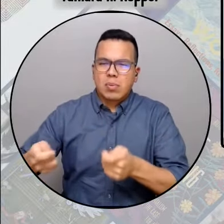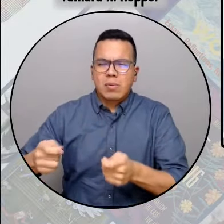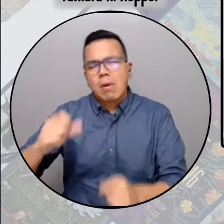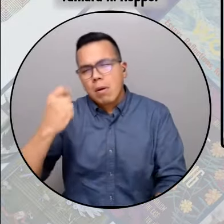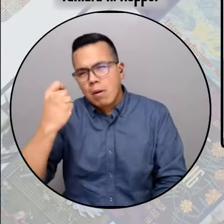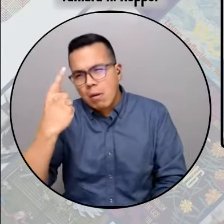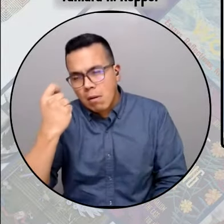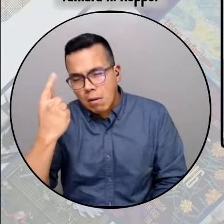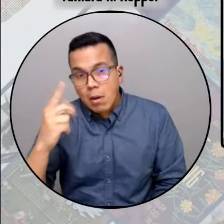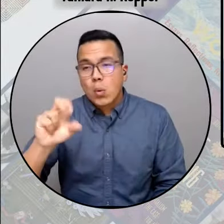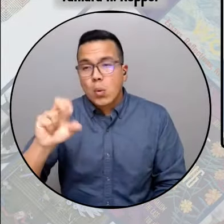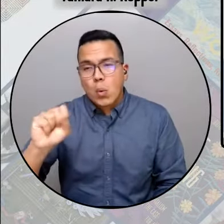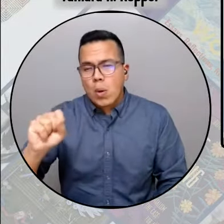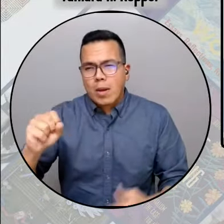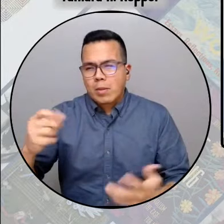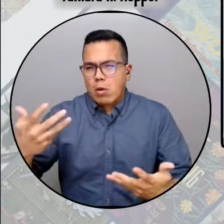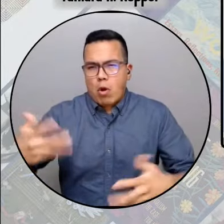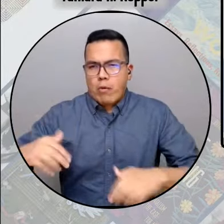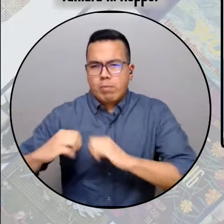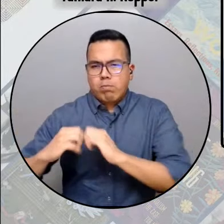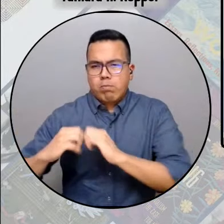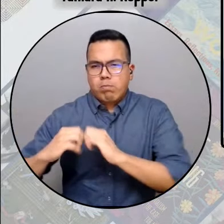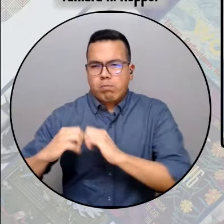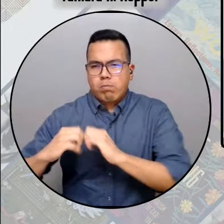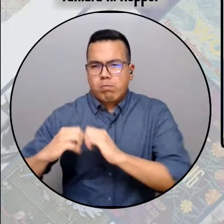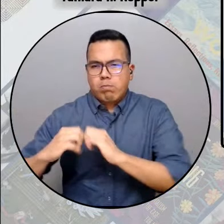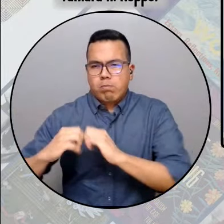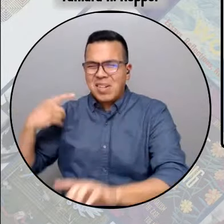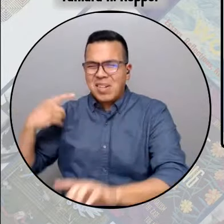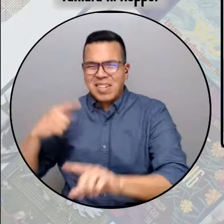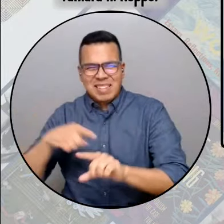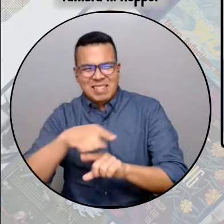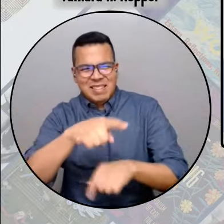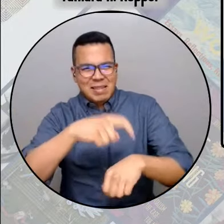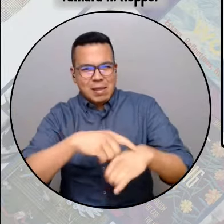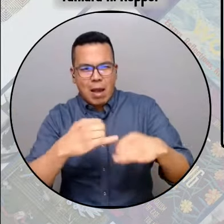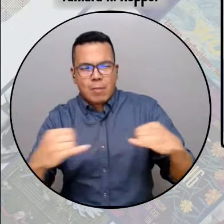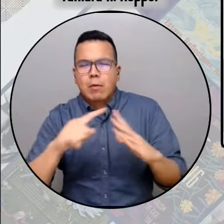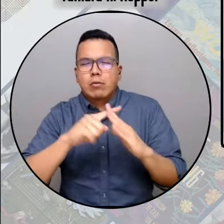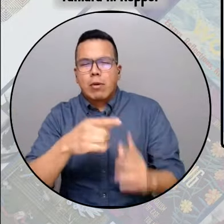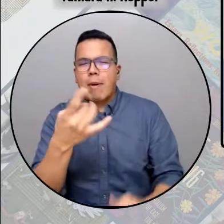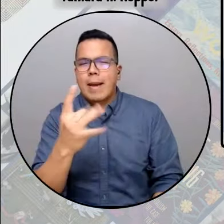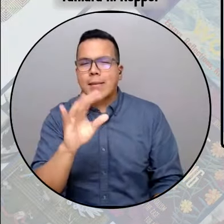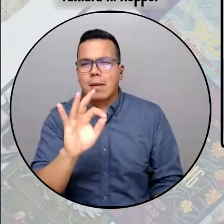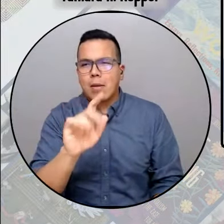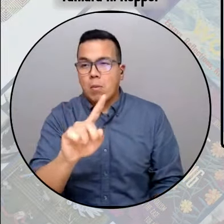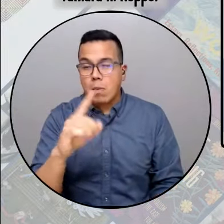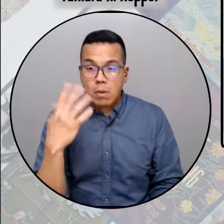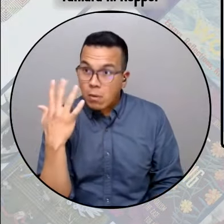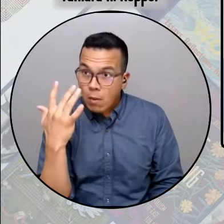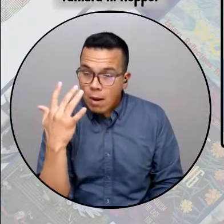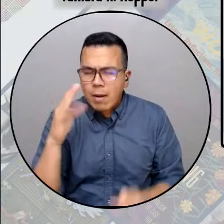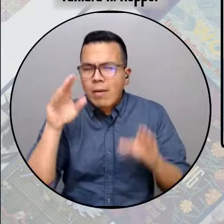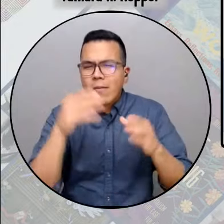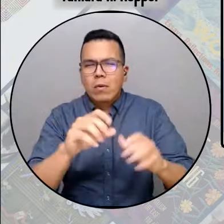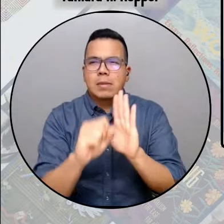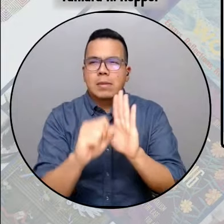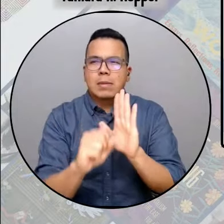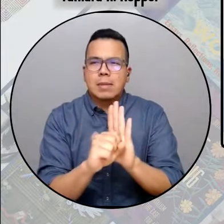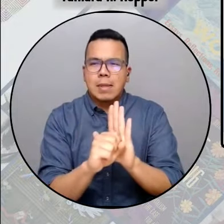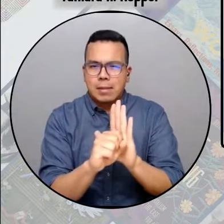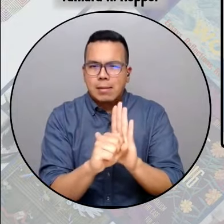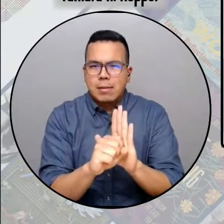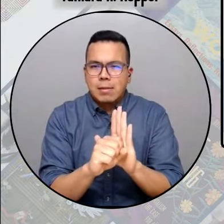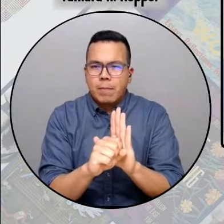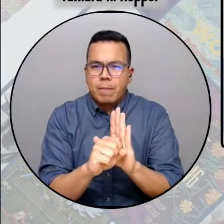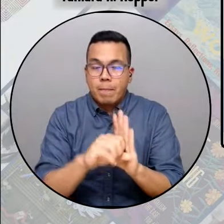since 1891. One thing that's really interesting is states sometimes had rules against, or